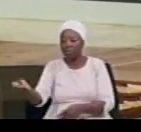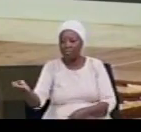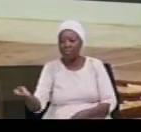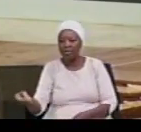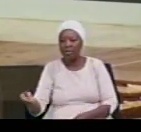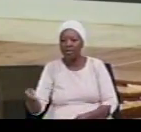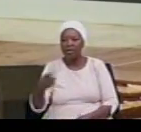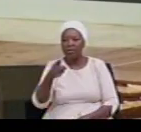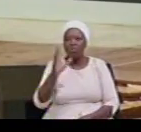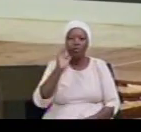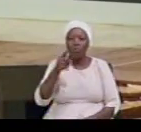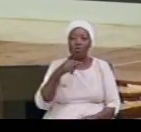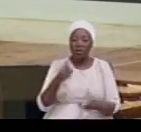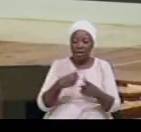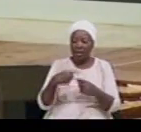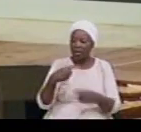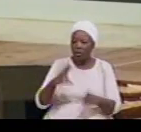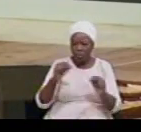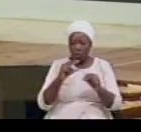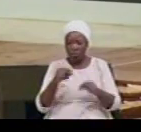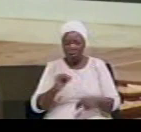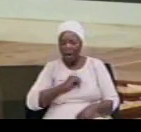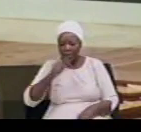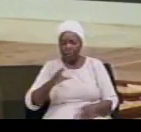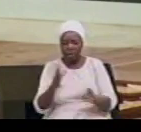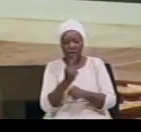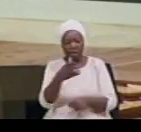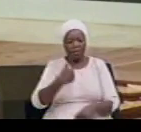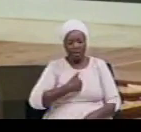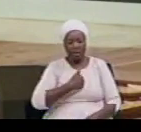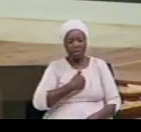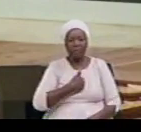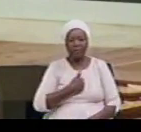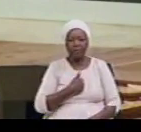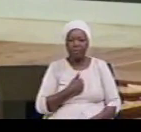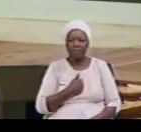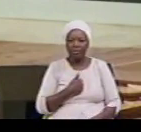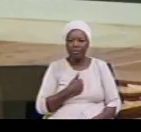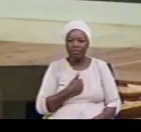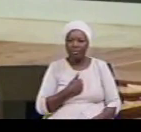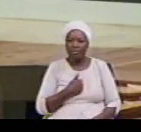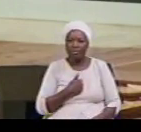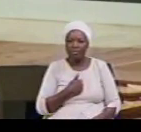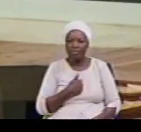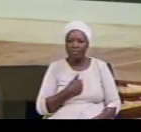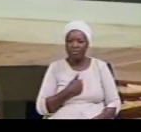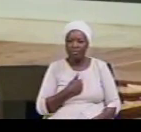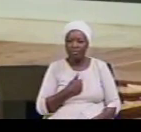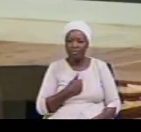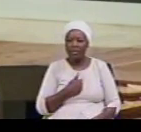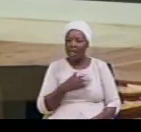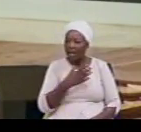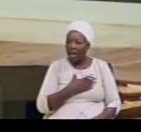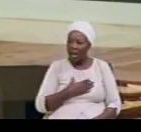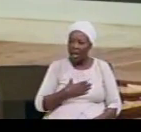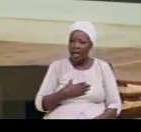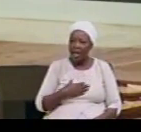no, I still must get there myself. They are closing. And I knew that the closing